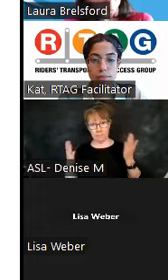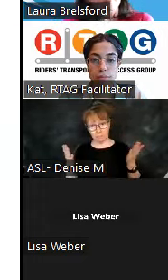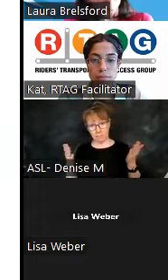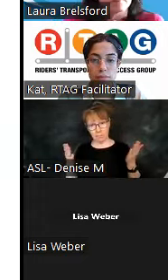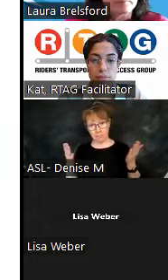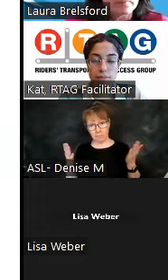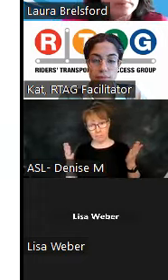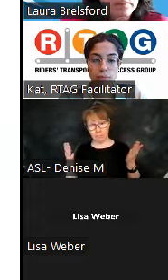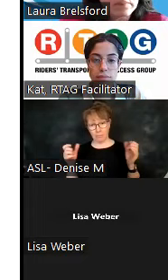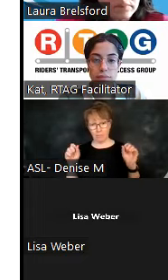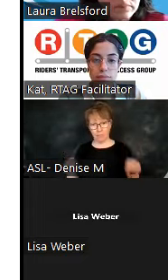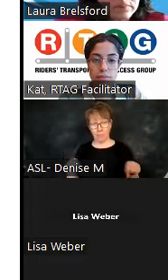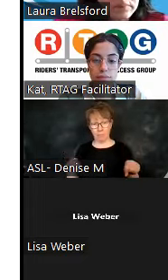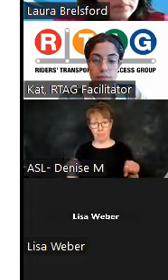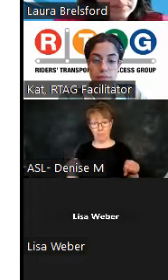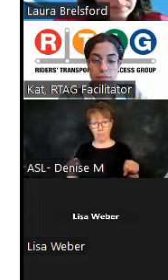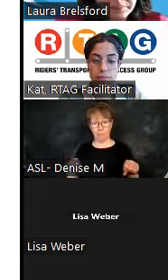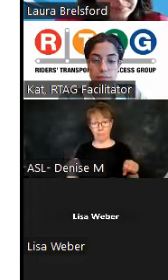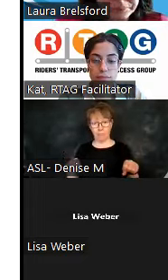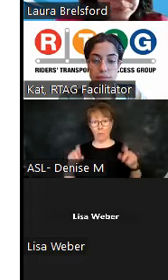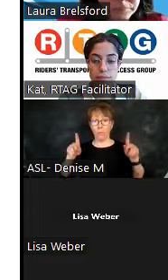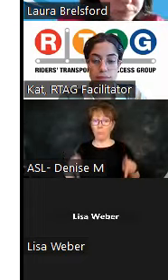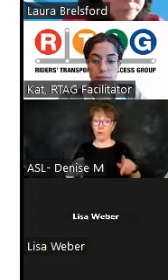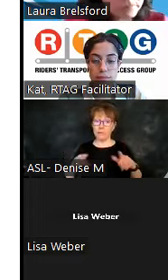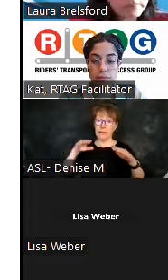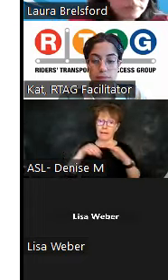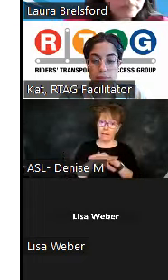phrase, and when a person enters the station,